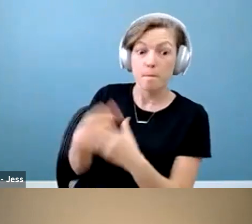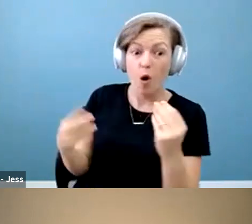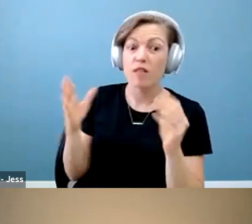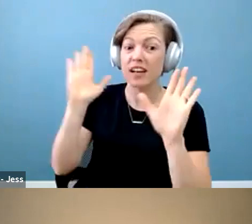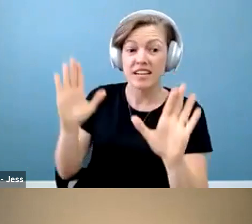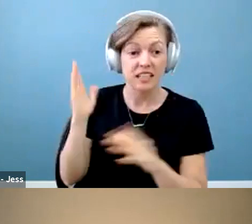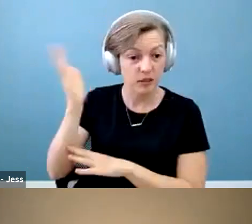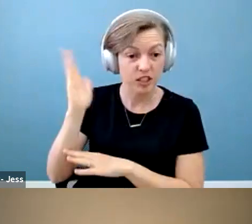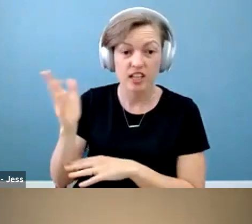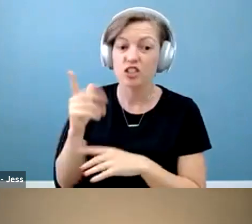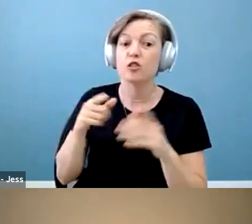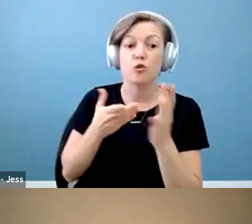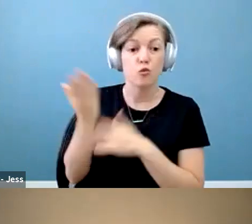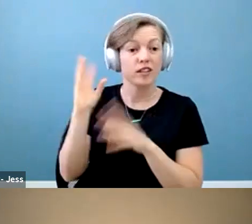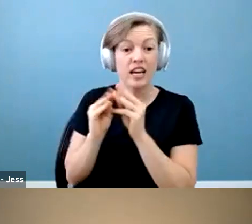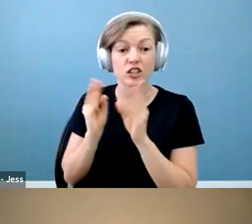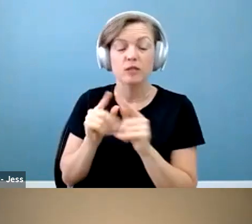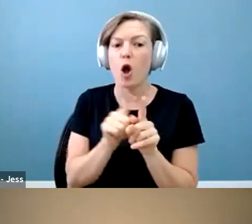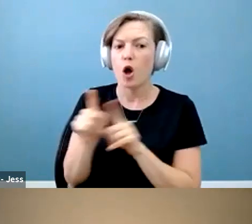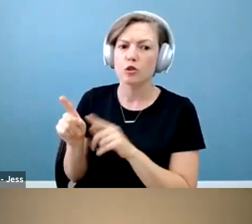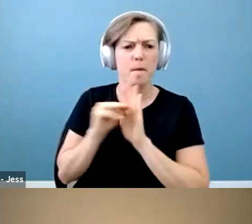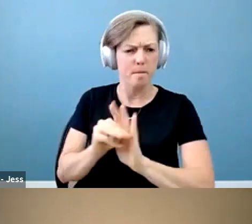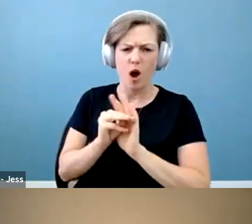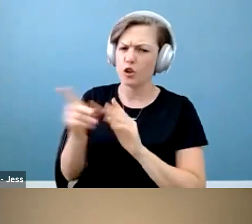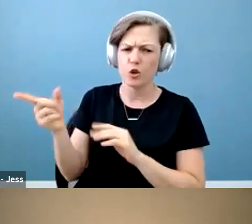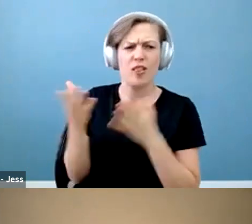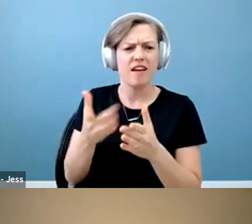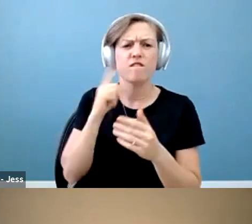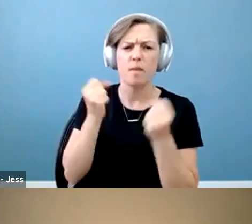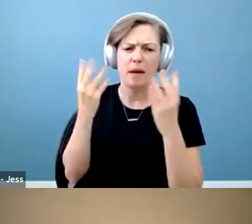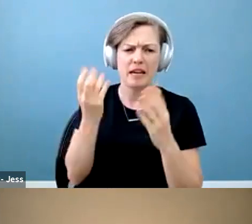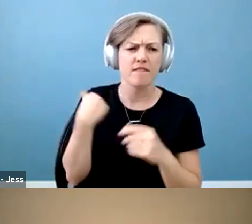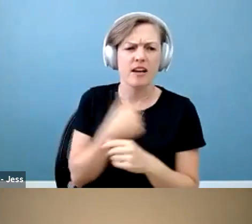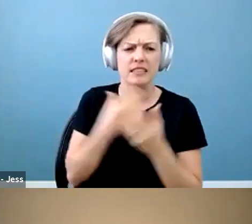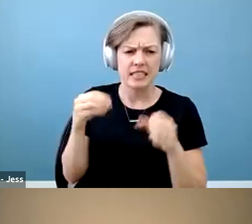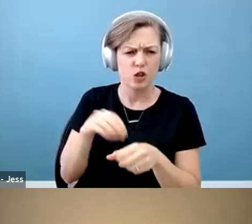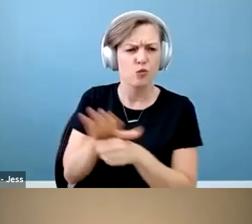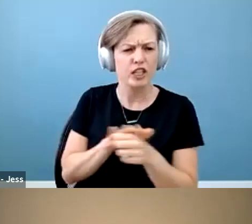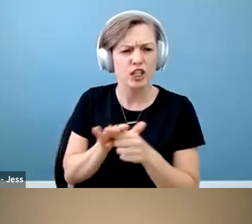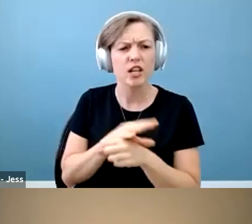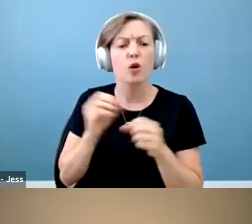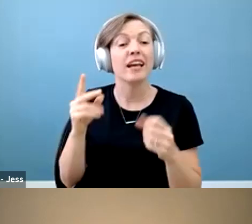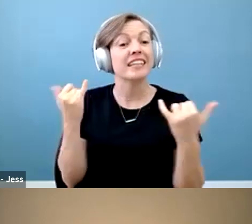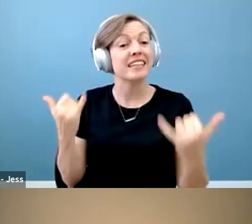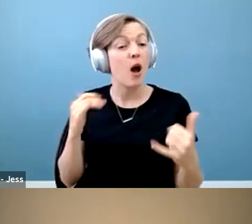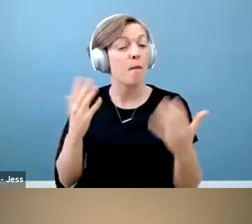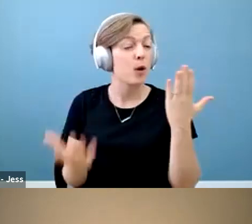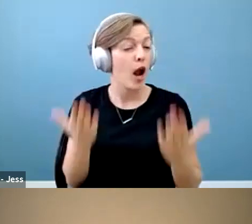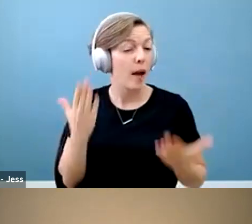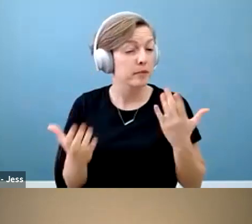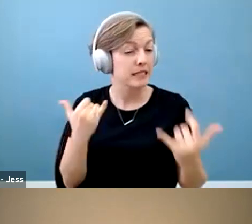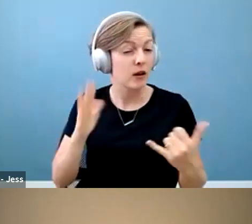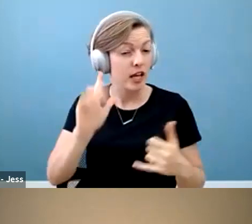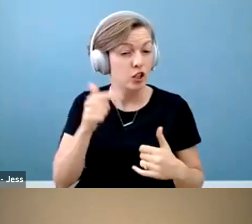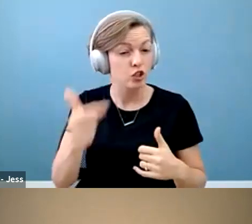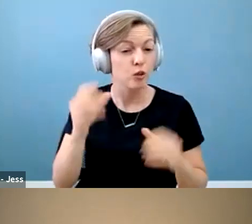presentations across these sessions, but also what a model you've left for many of us in the region. Perhaps now we can turn